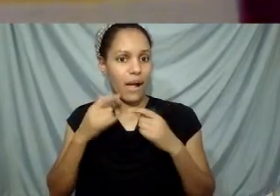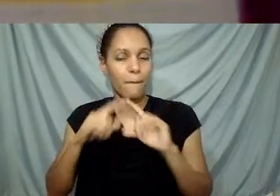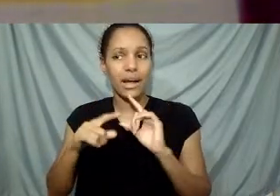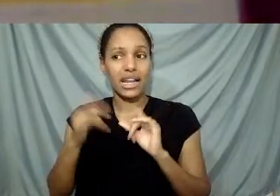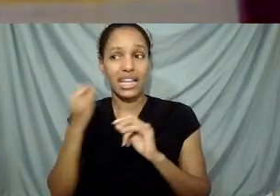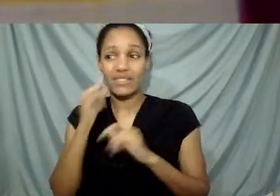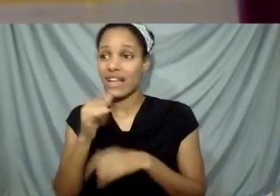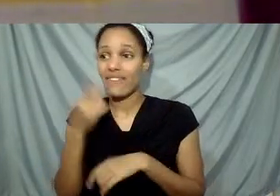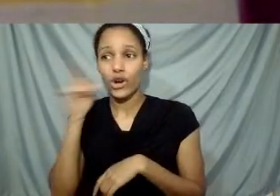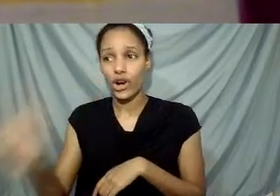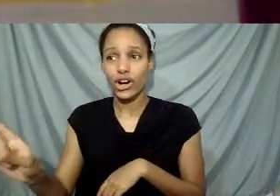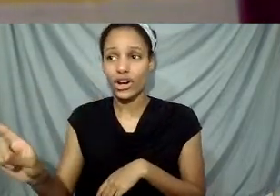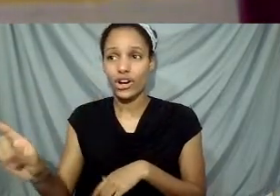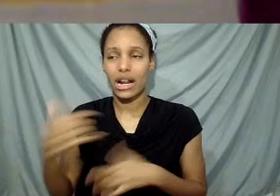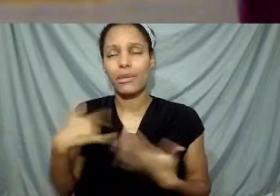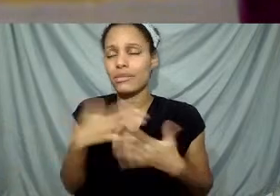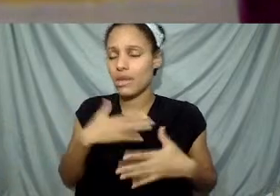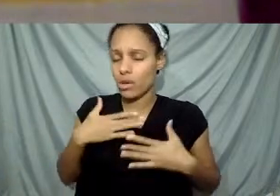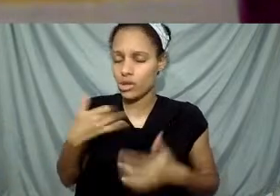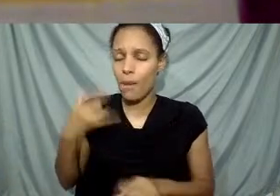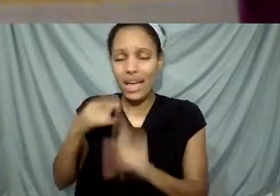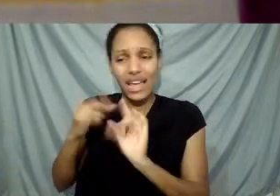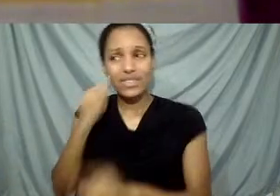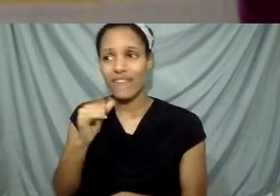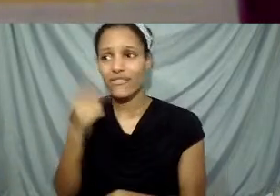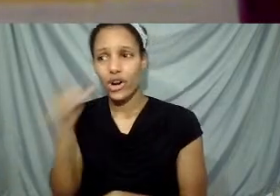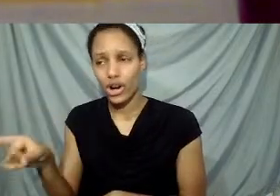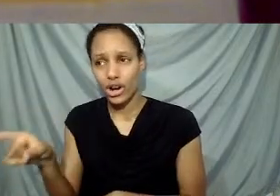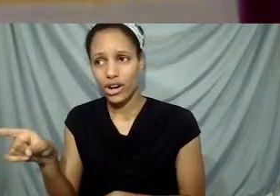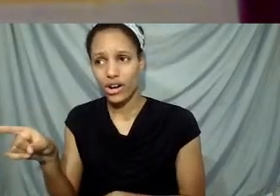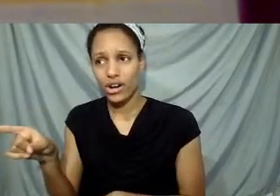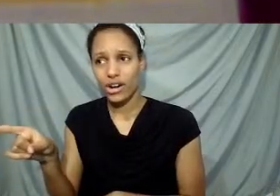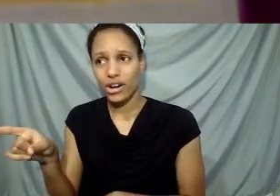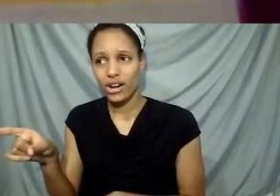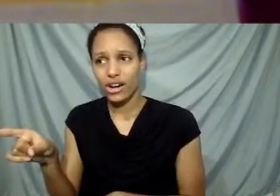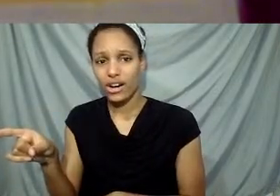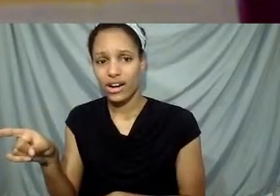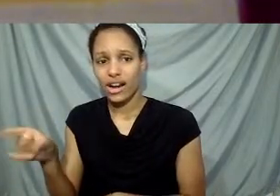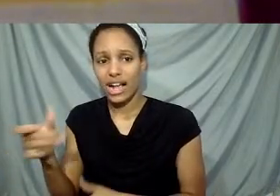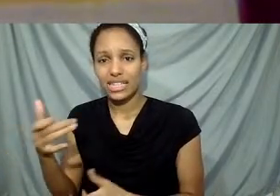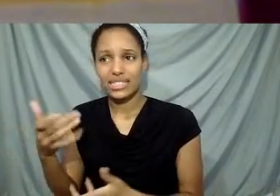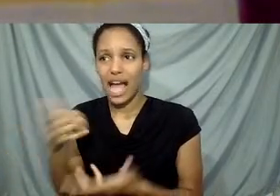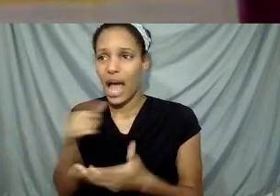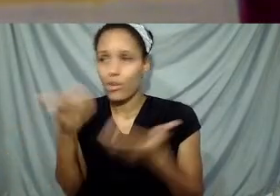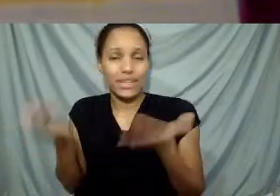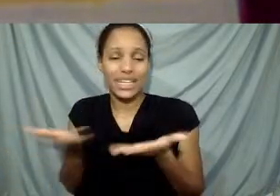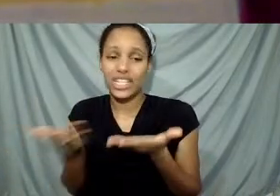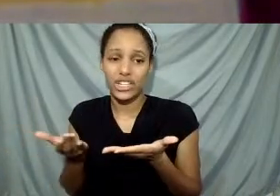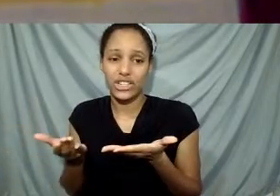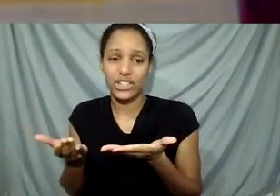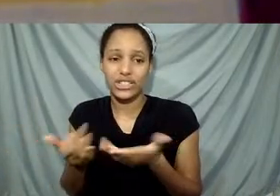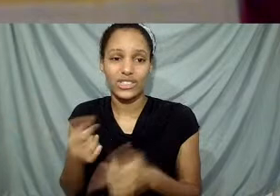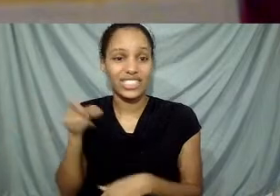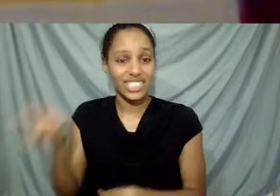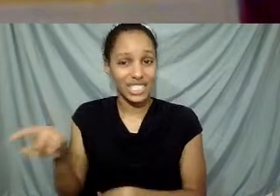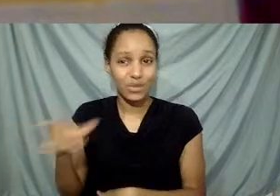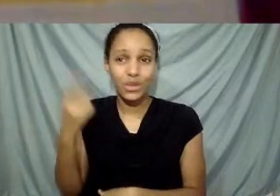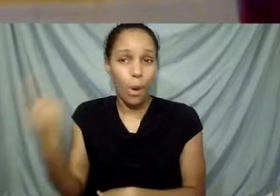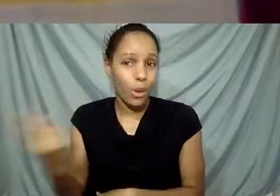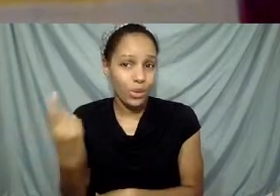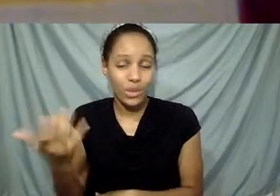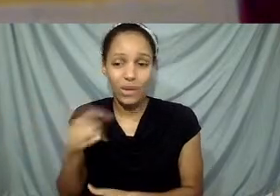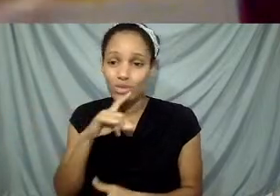wasn't for her, I wouldn't be here right now. She was the only one who was a big